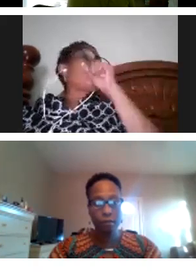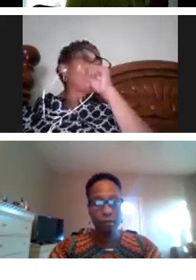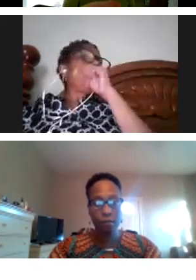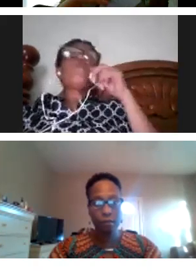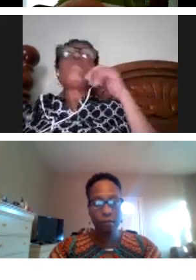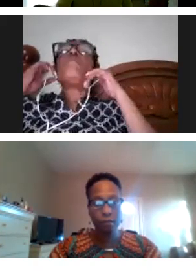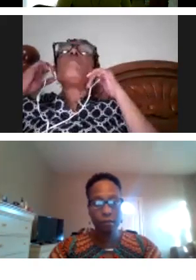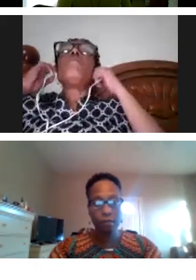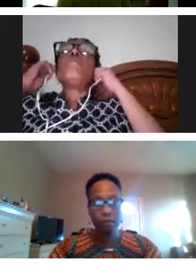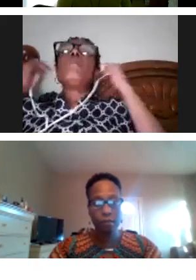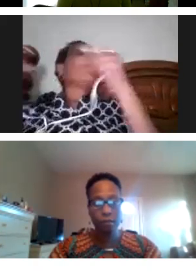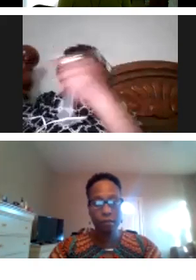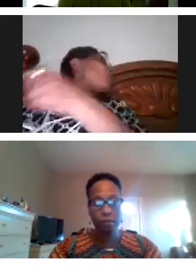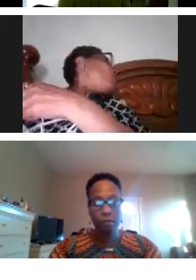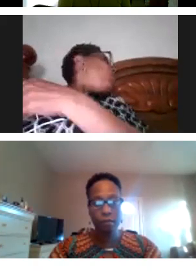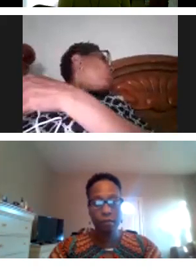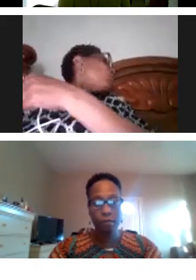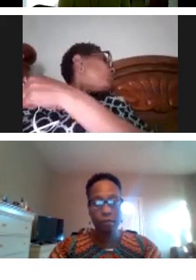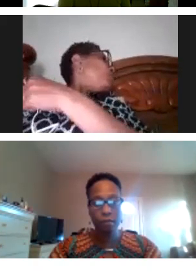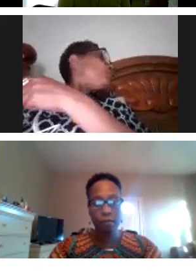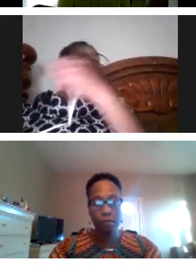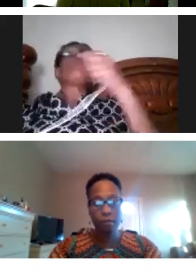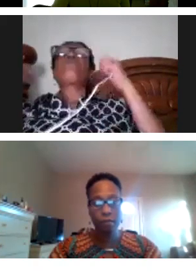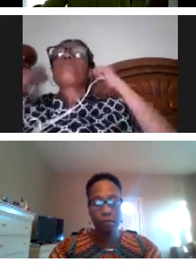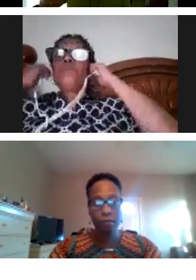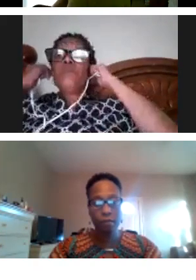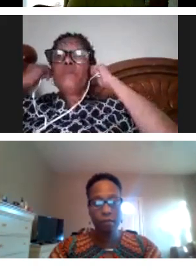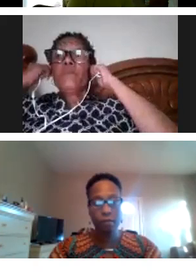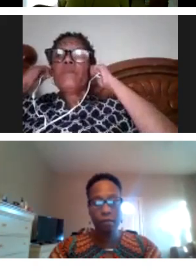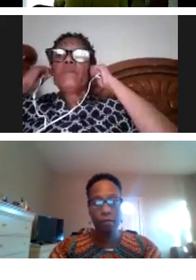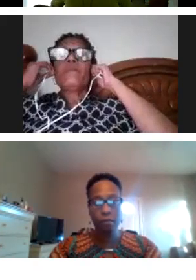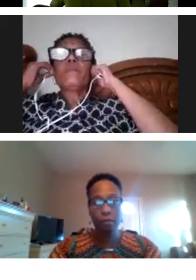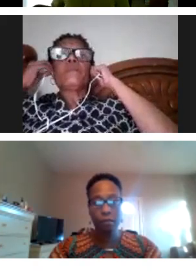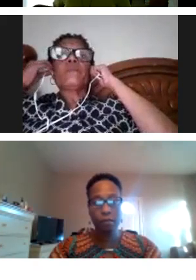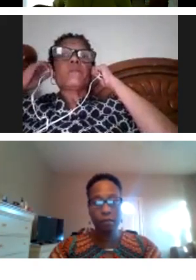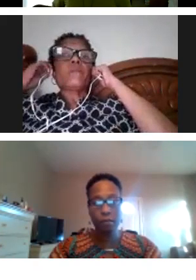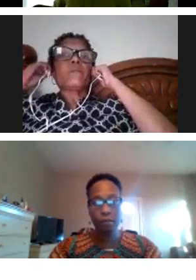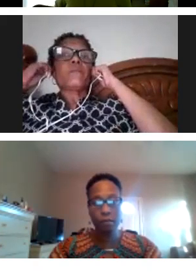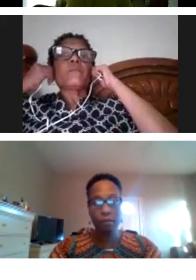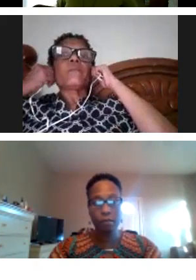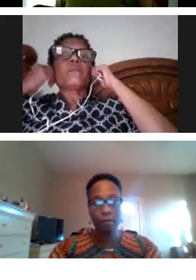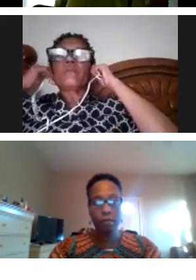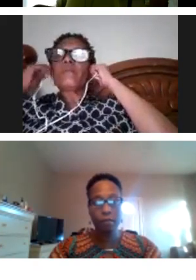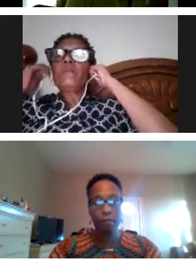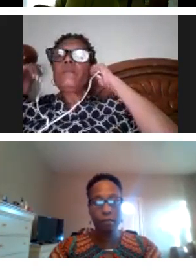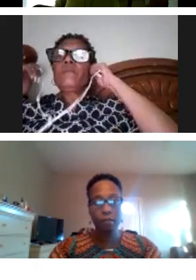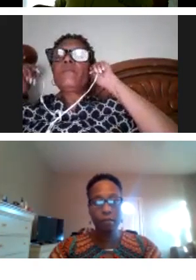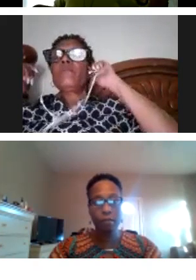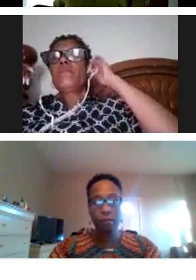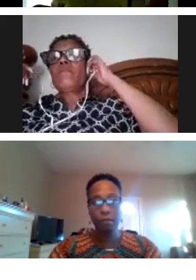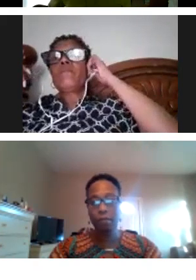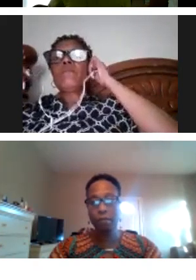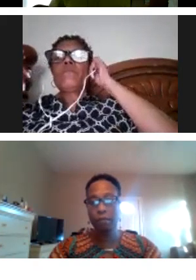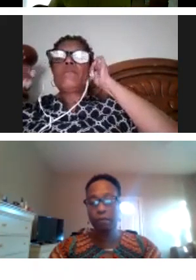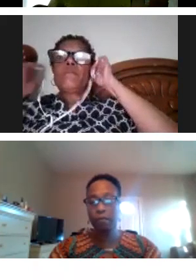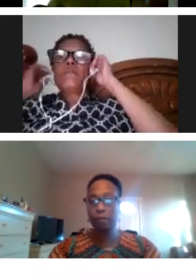century, the 1920s, you know, really what we're thinking about is our access to healthcare and how that